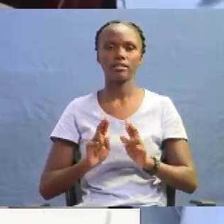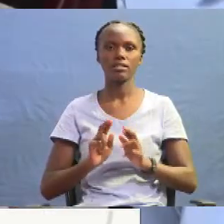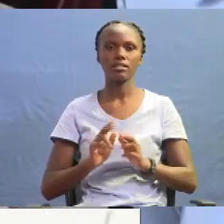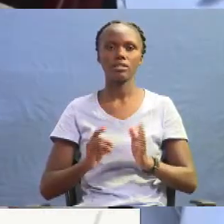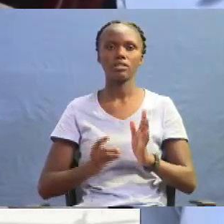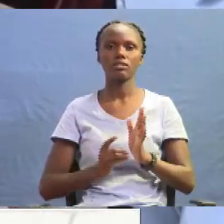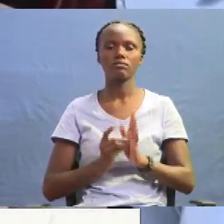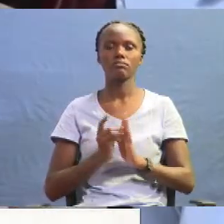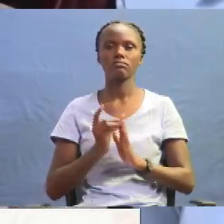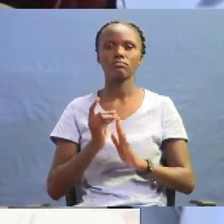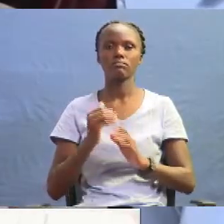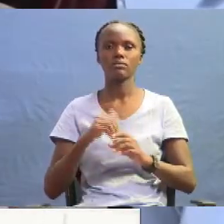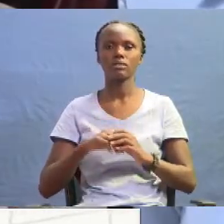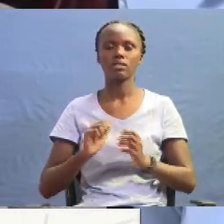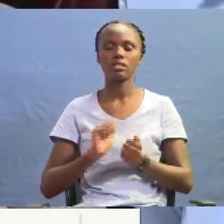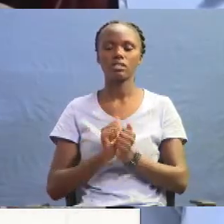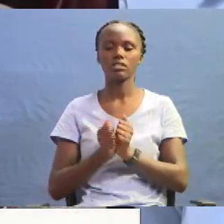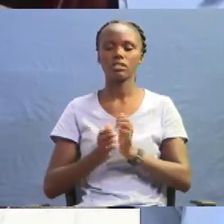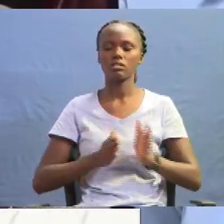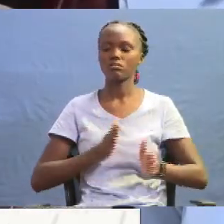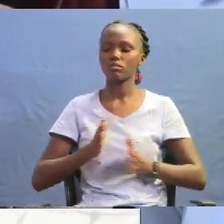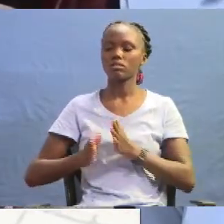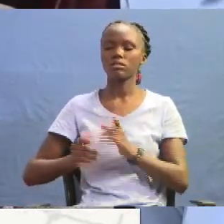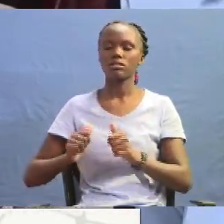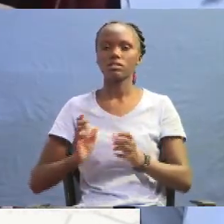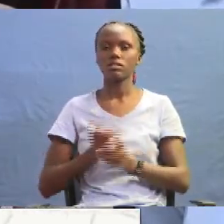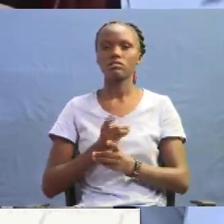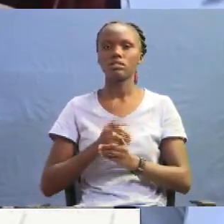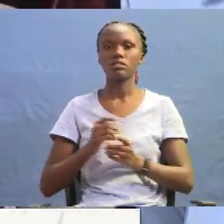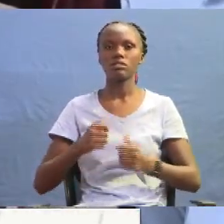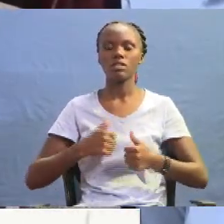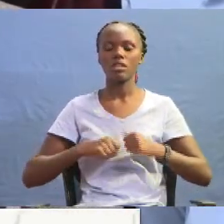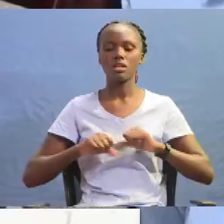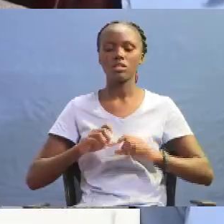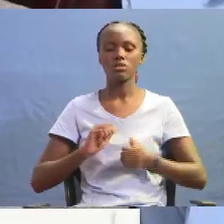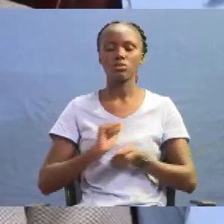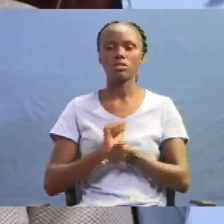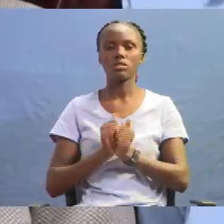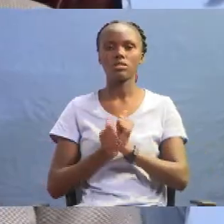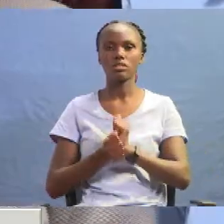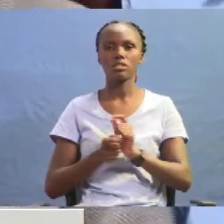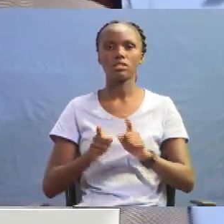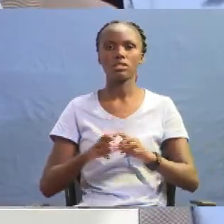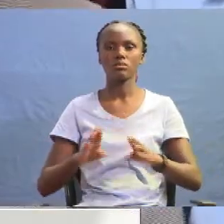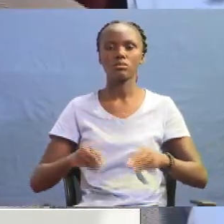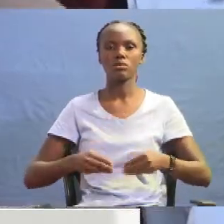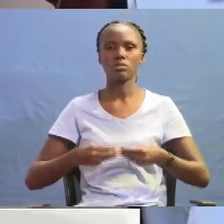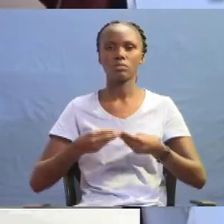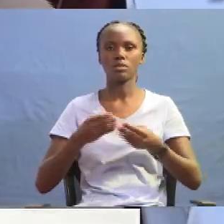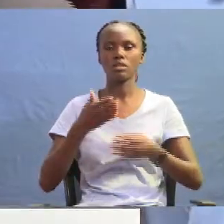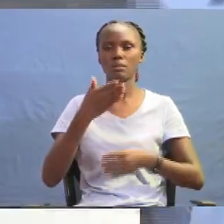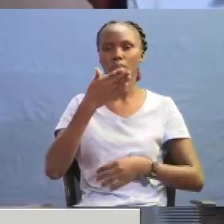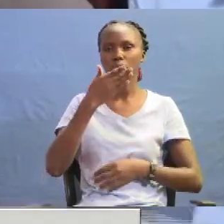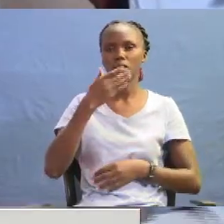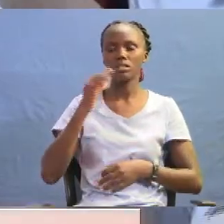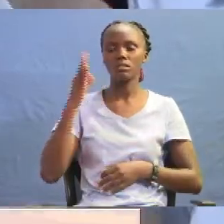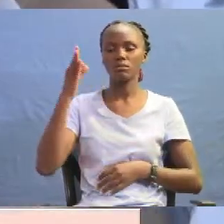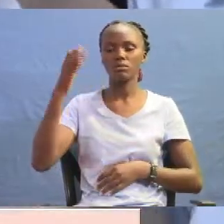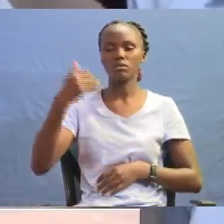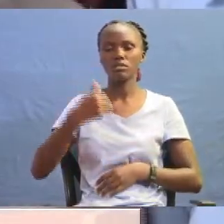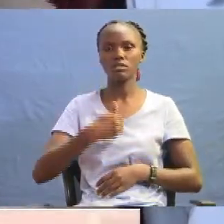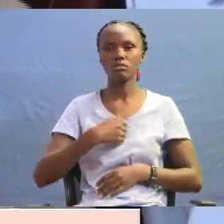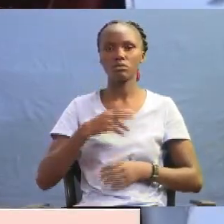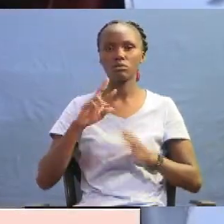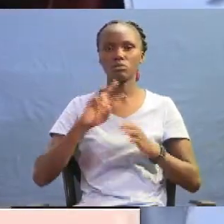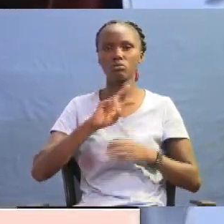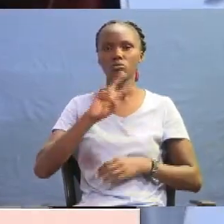with programs purposed to change their attitude and to give them a broadened perspective on how